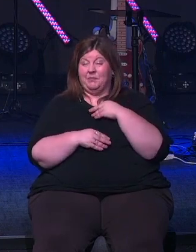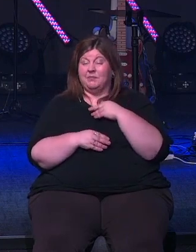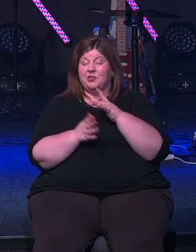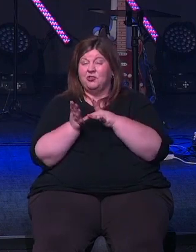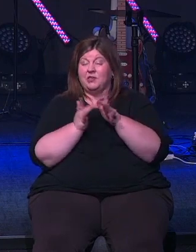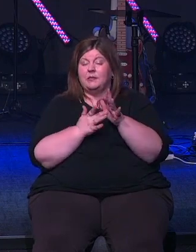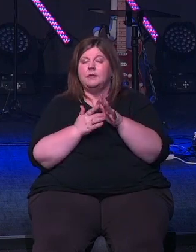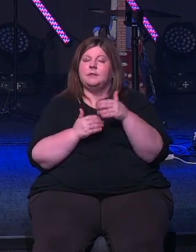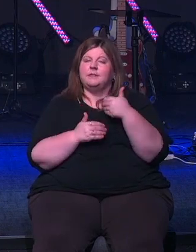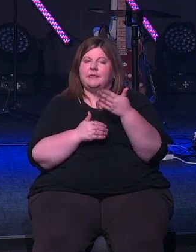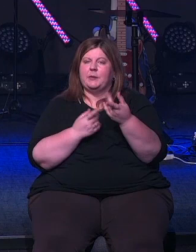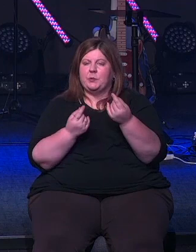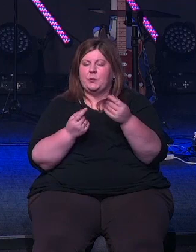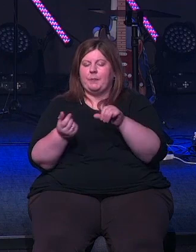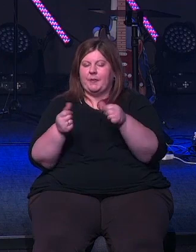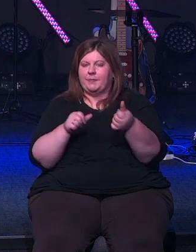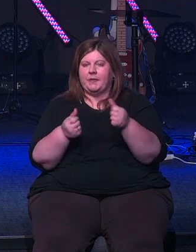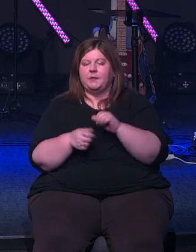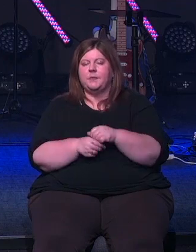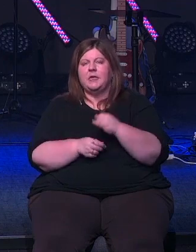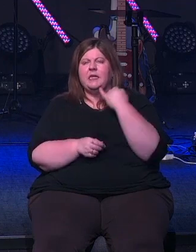are interested, you can visit